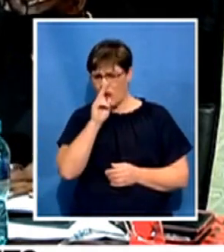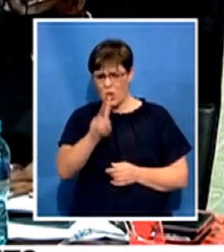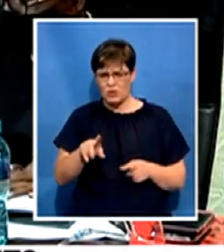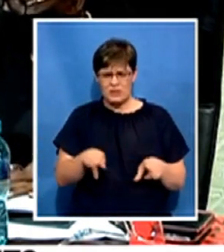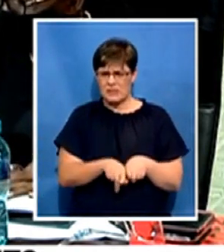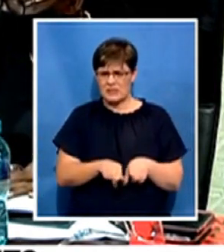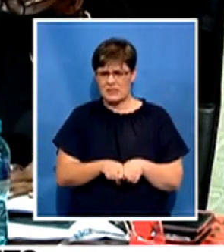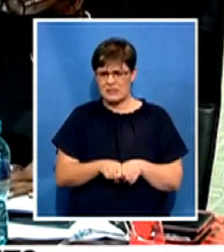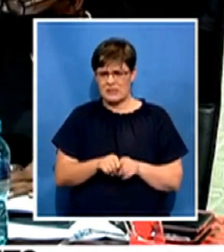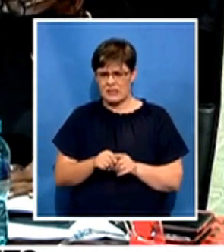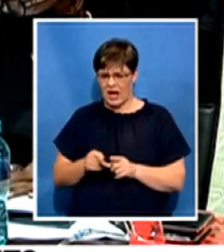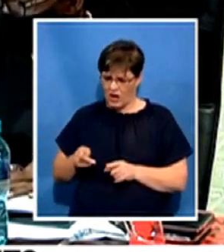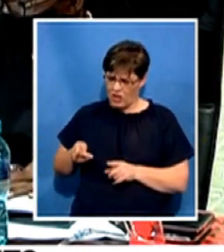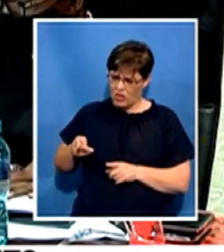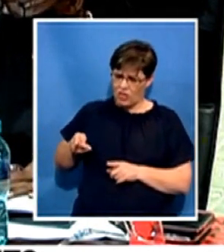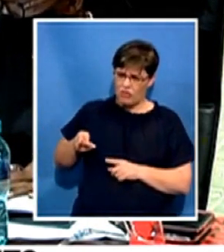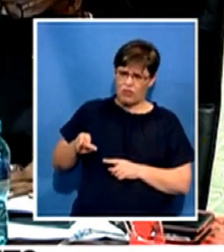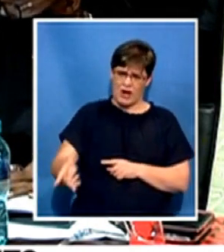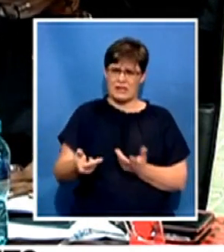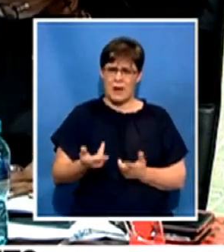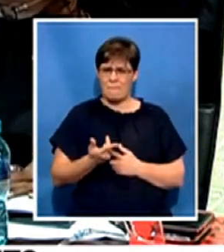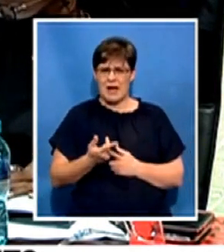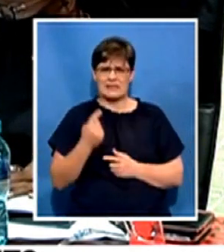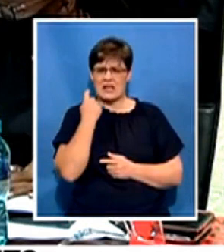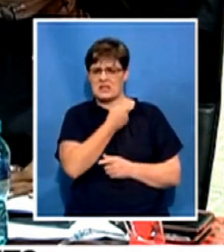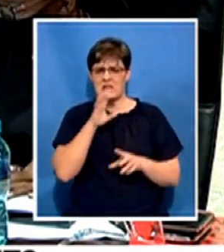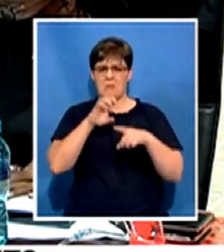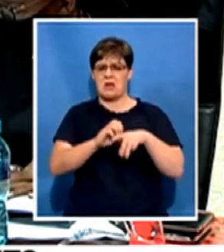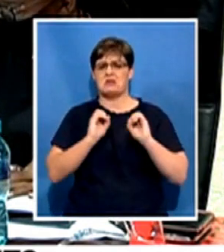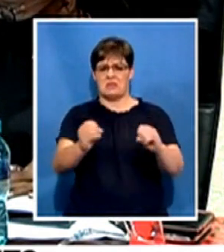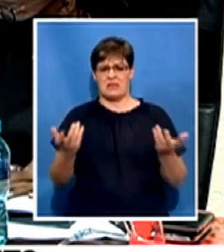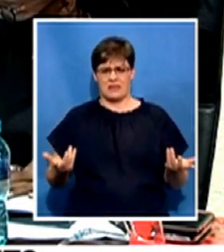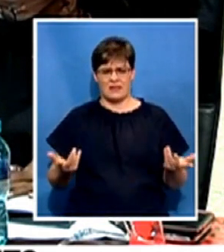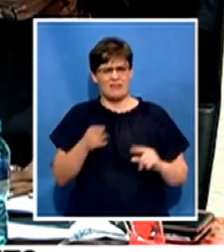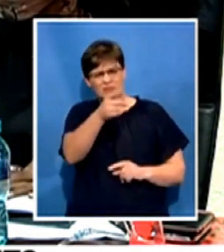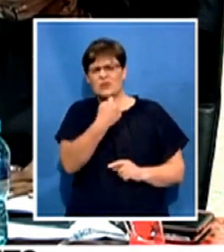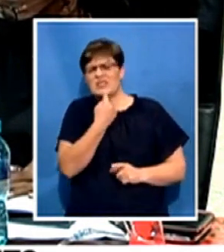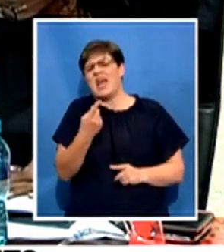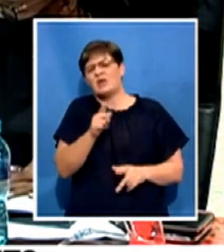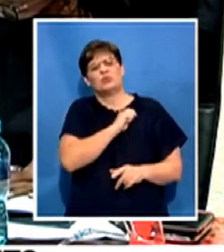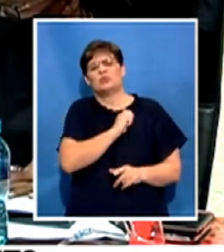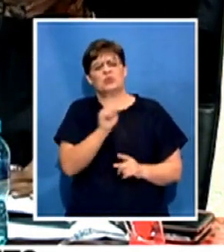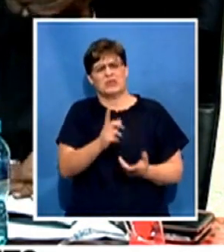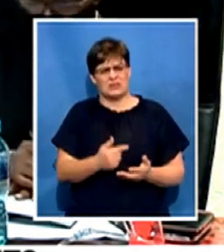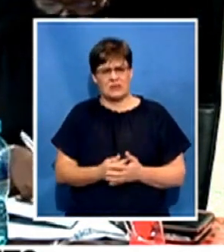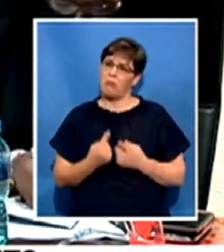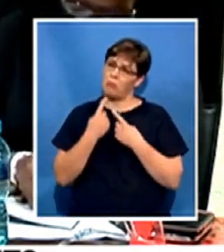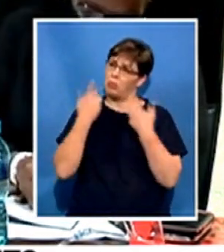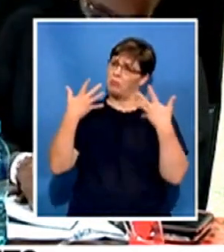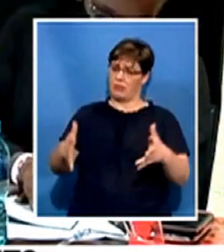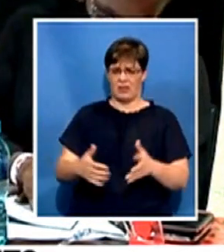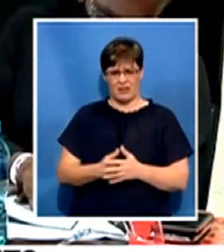have biting teeth. Like, what is Cosatu really saying? Also, my other question is on the centralization of